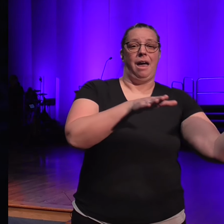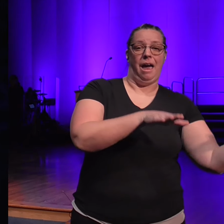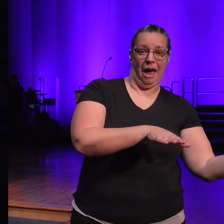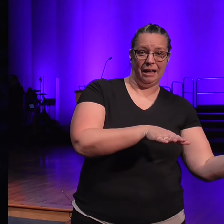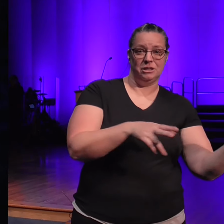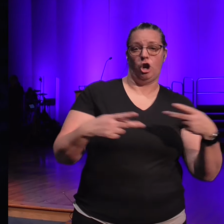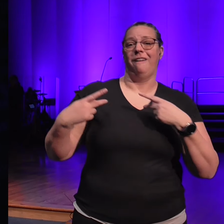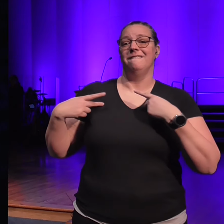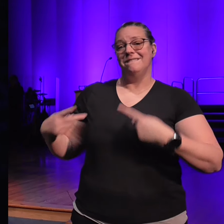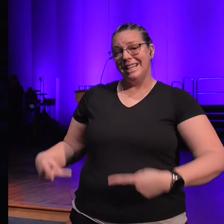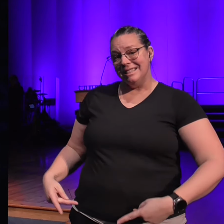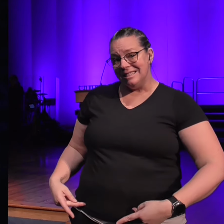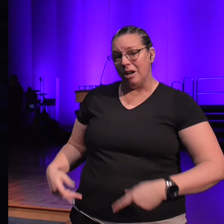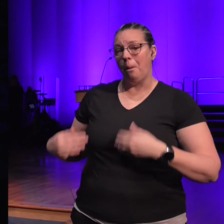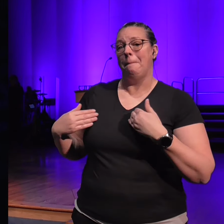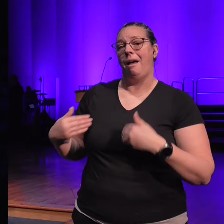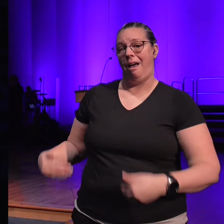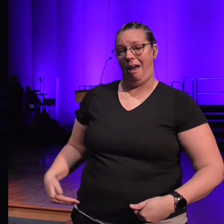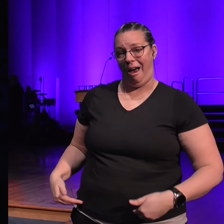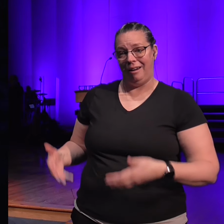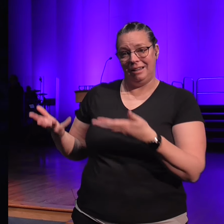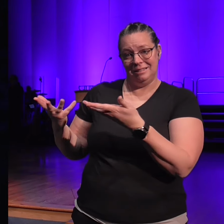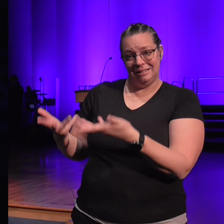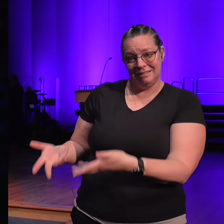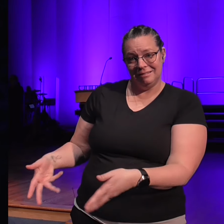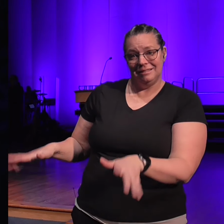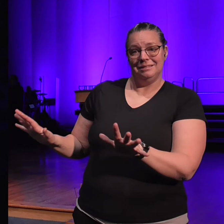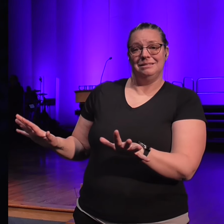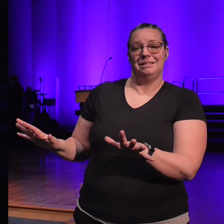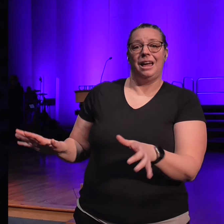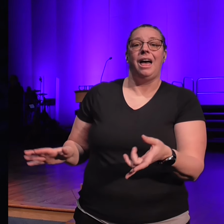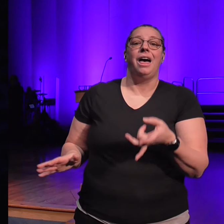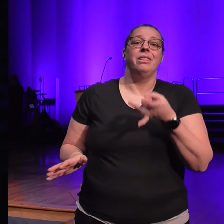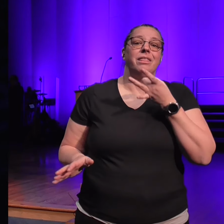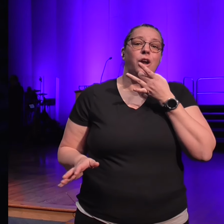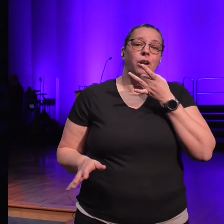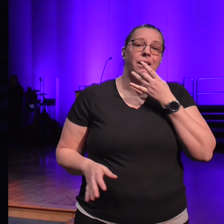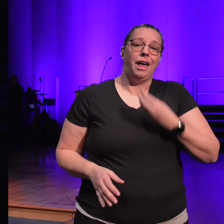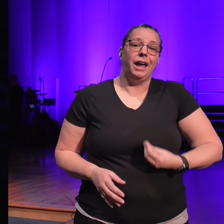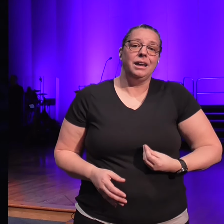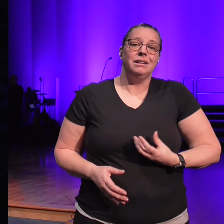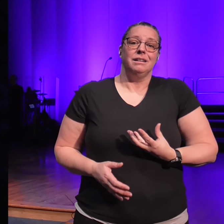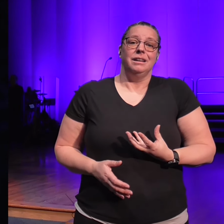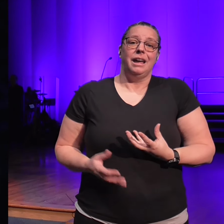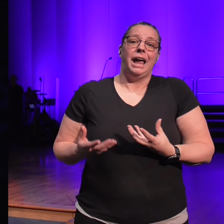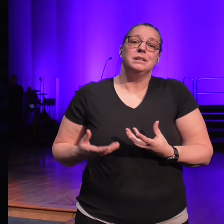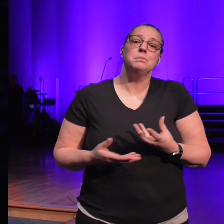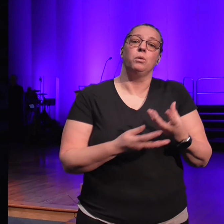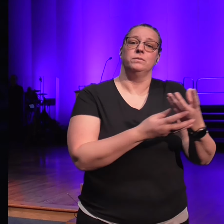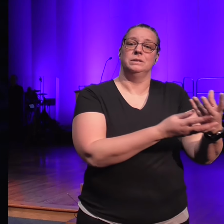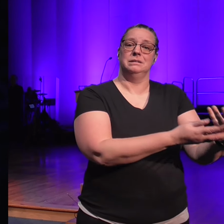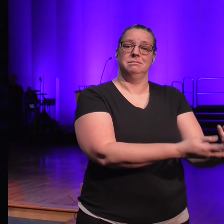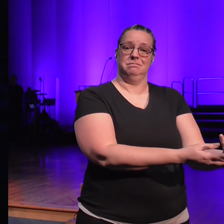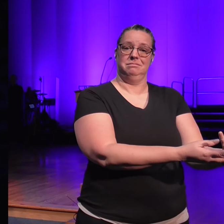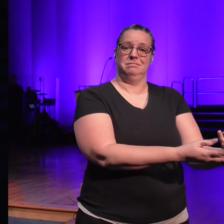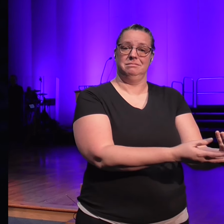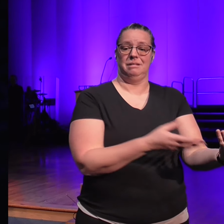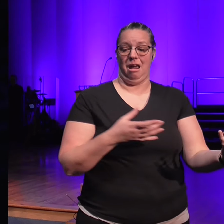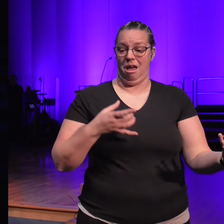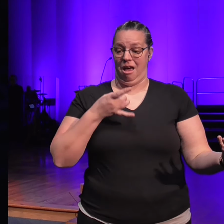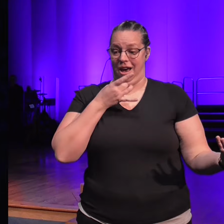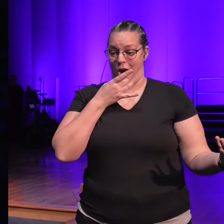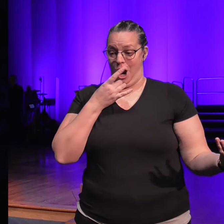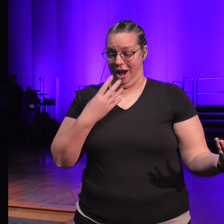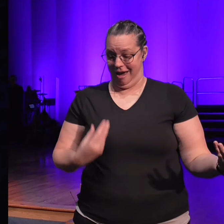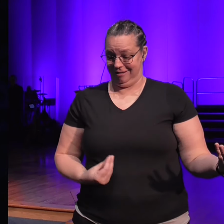their physical home, their body, that their light has moved on. But our light here right now